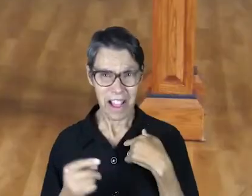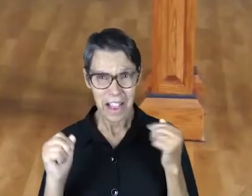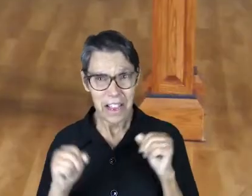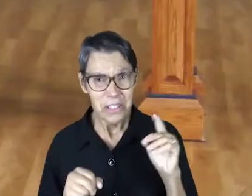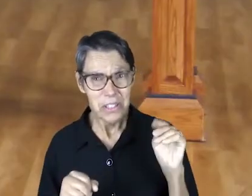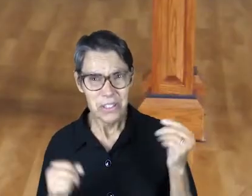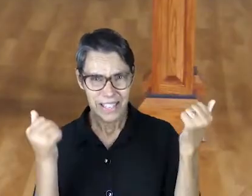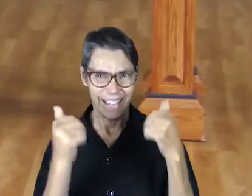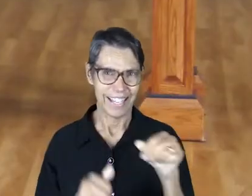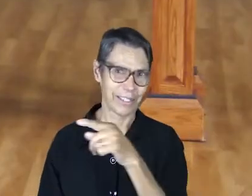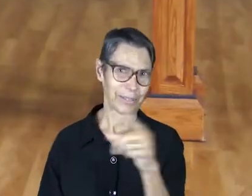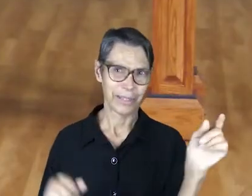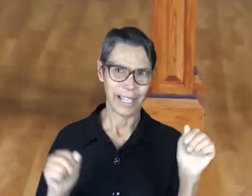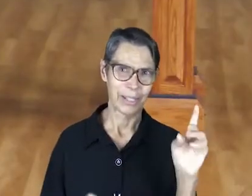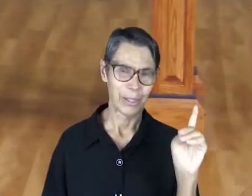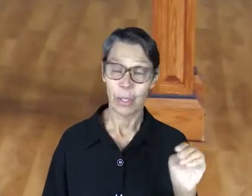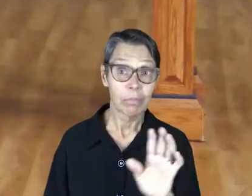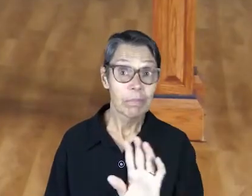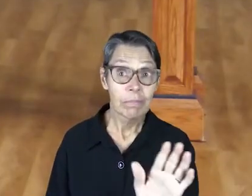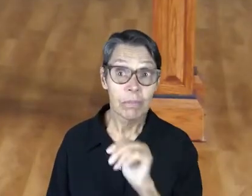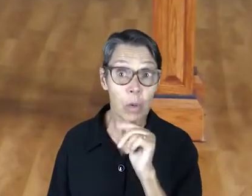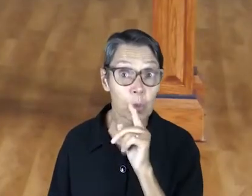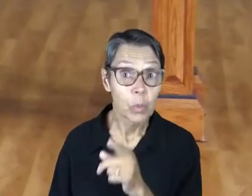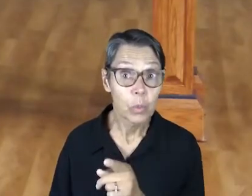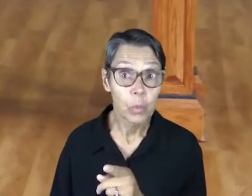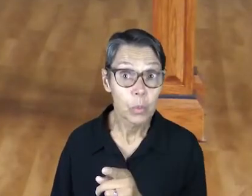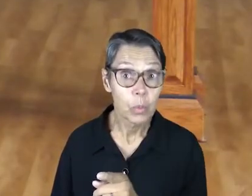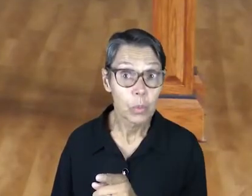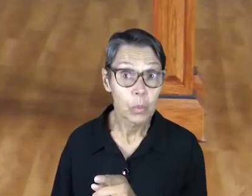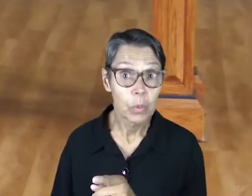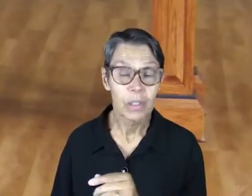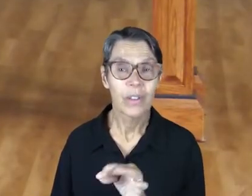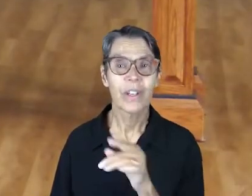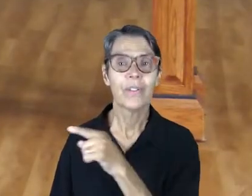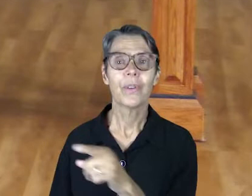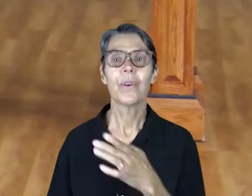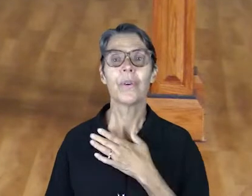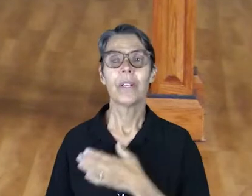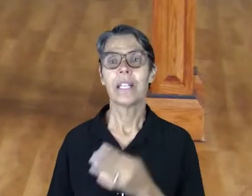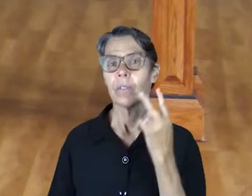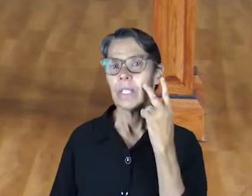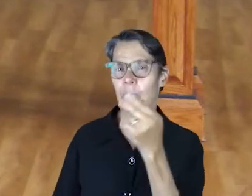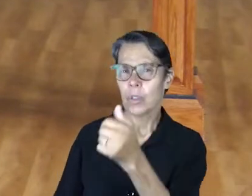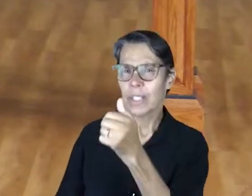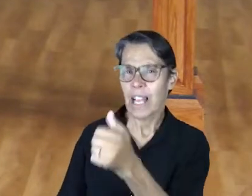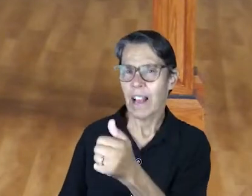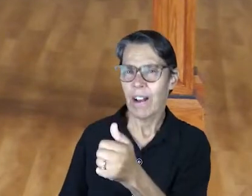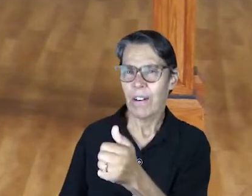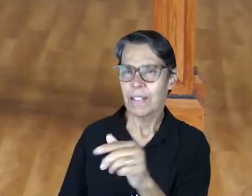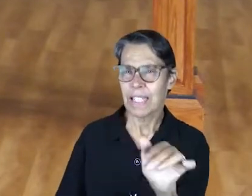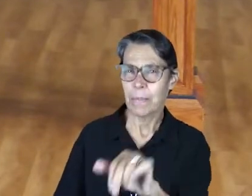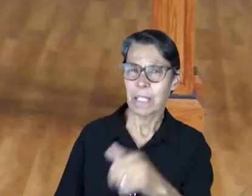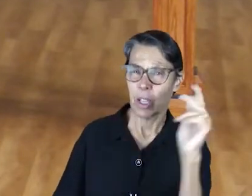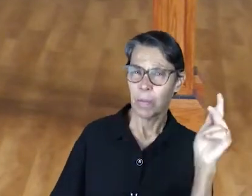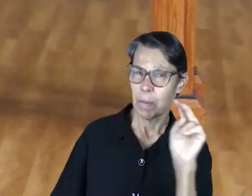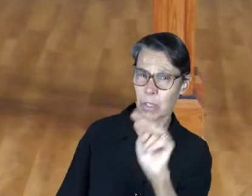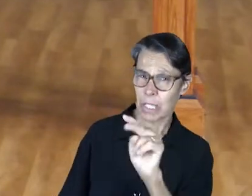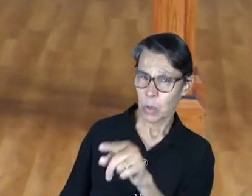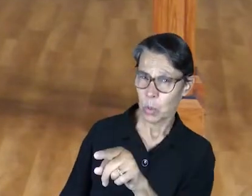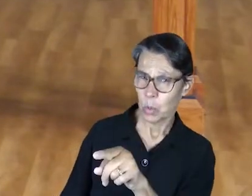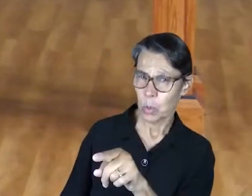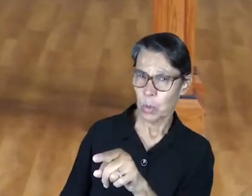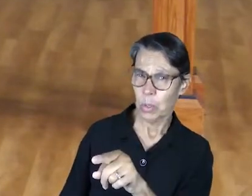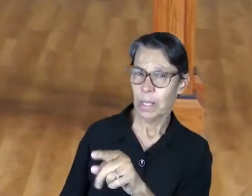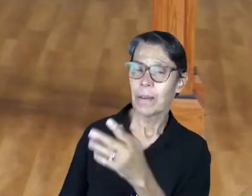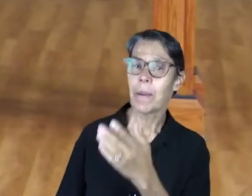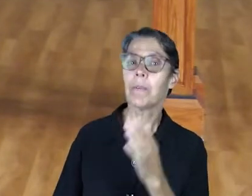to embrace that in ourselves, if we're willing to see ourselves through someone else's eyes, then we might be more